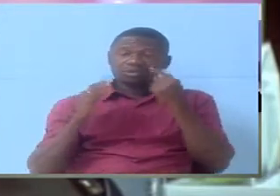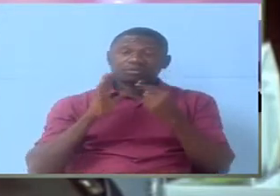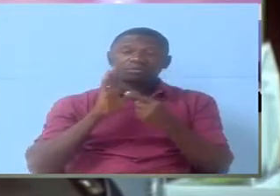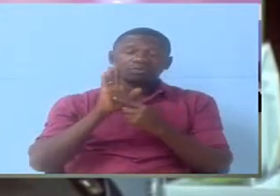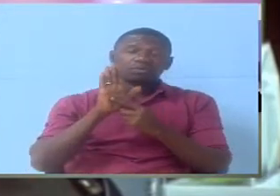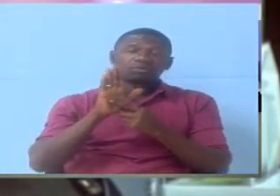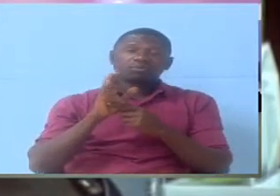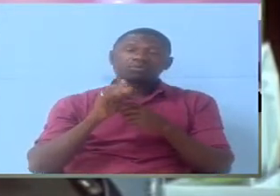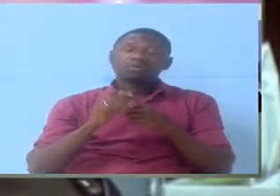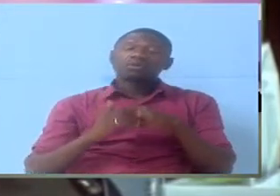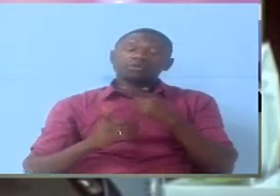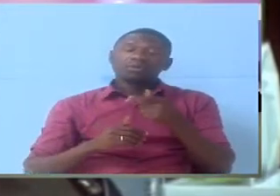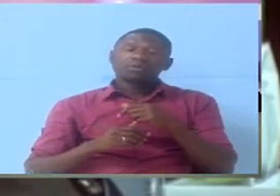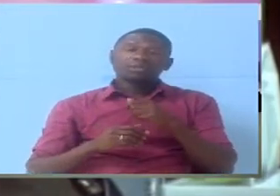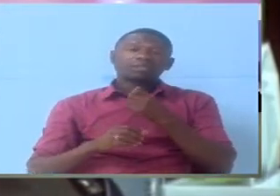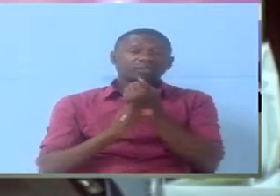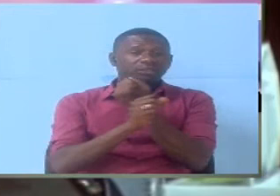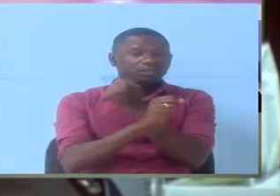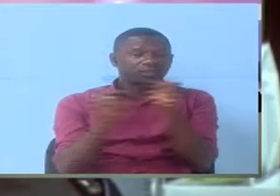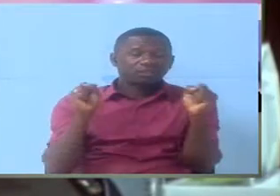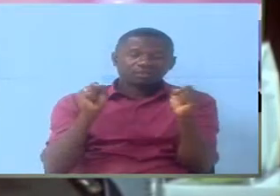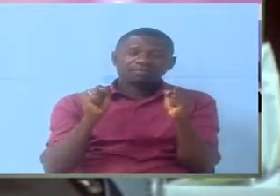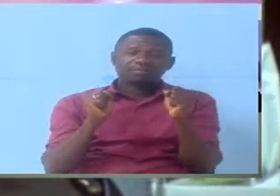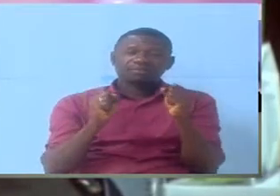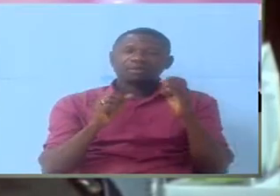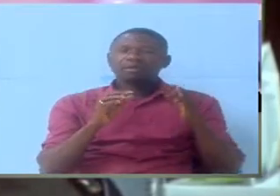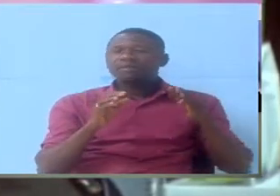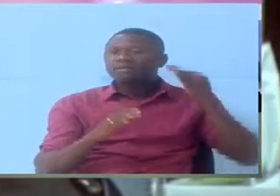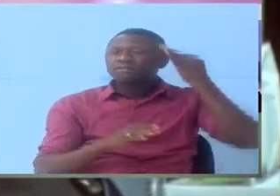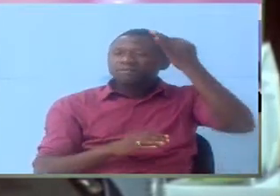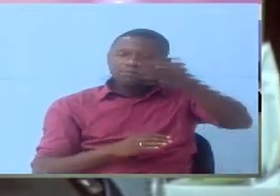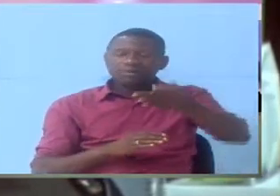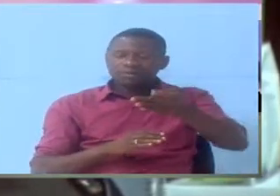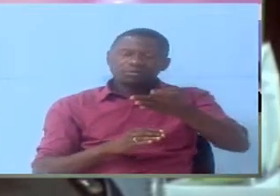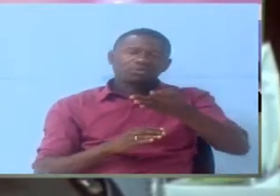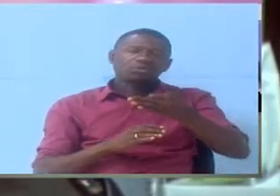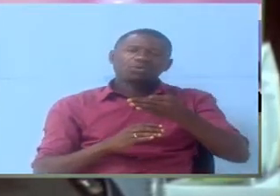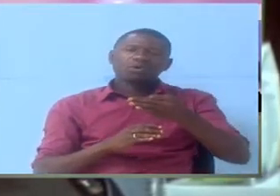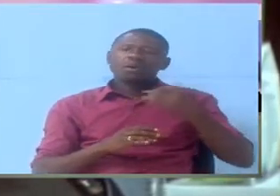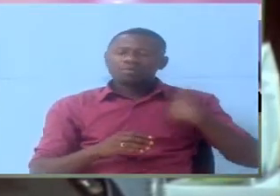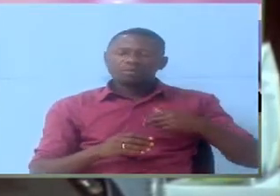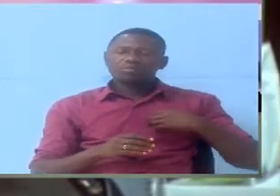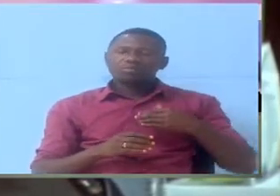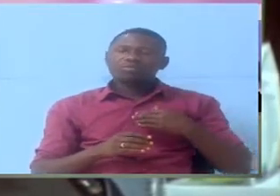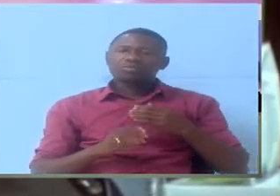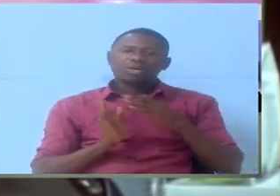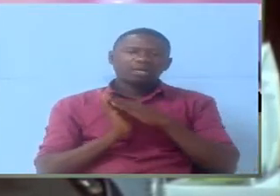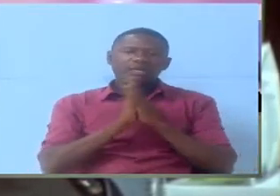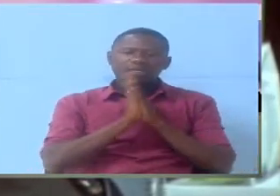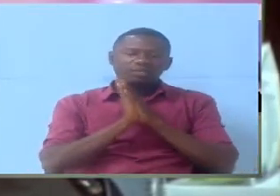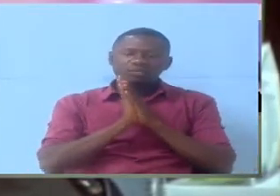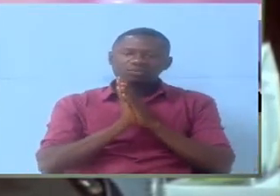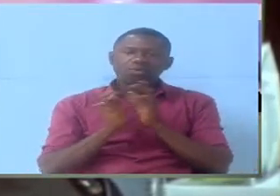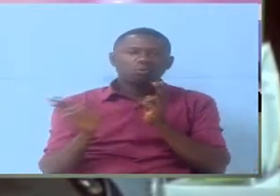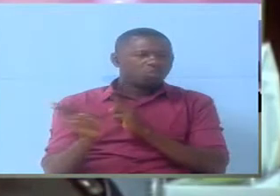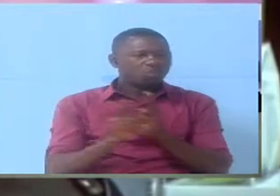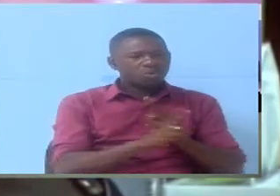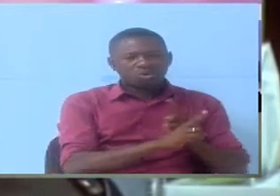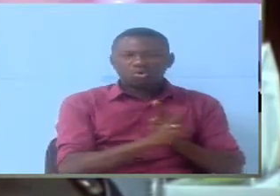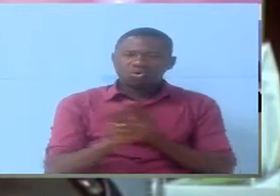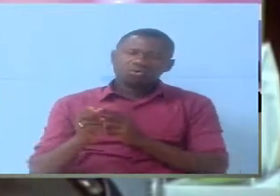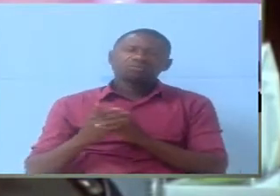the preamble to save succeeding generations from the scourge of war. Ye de maroke prokaje ko